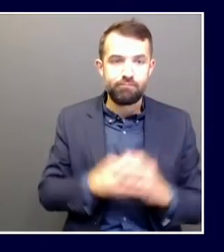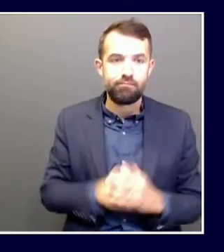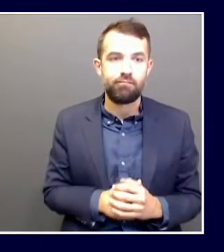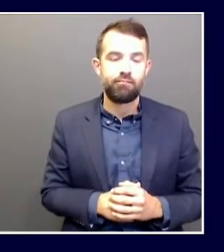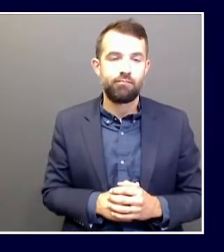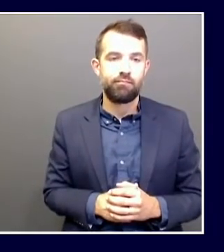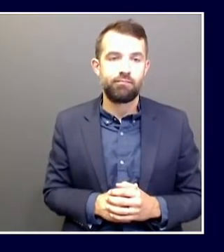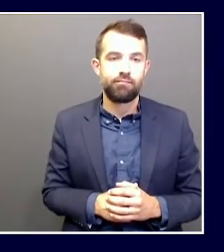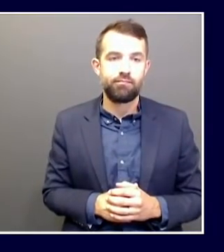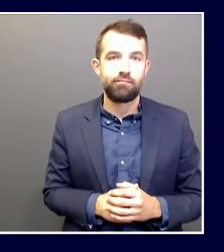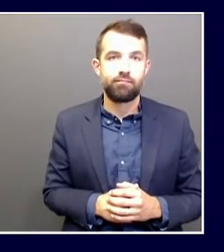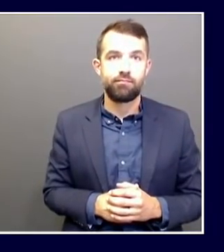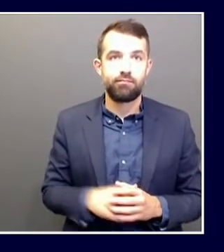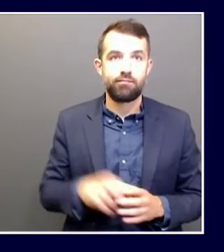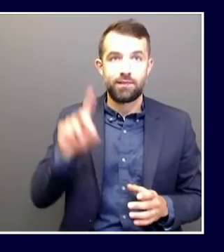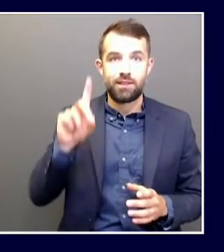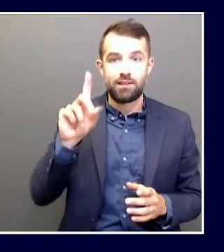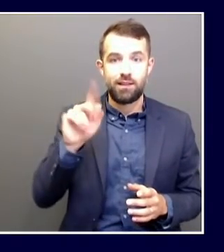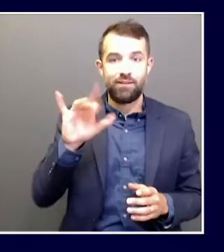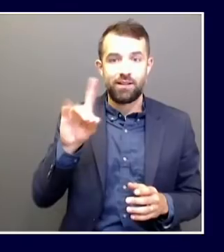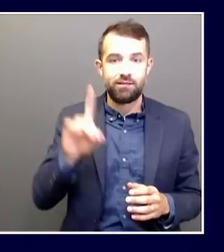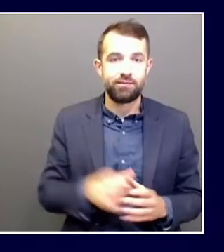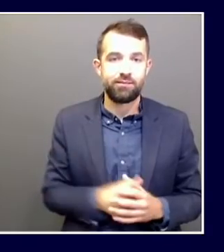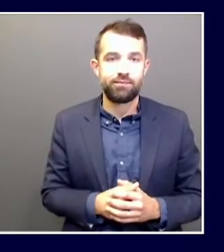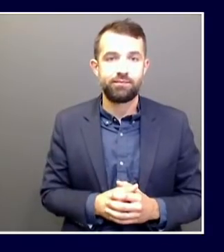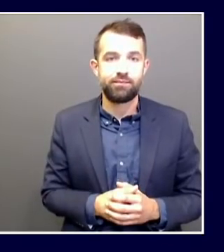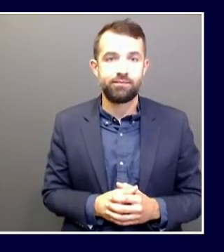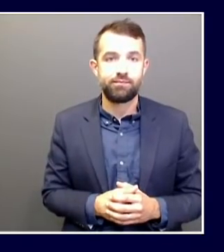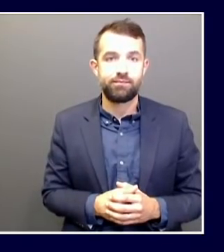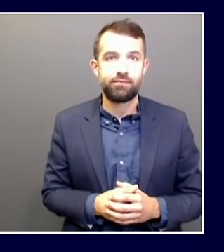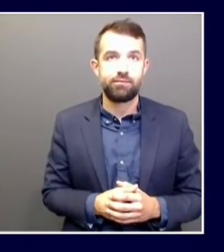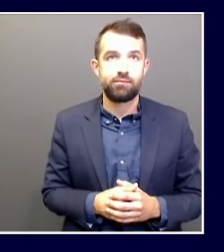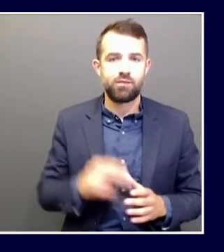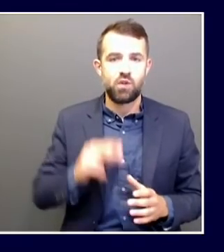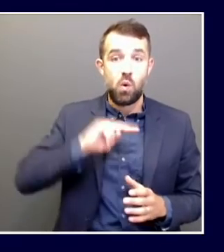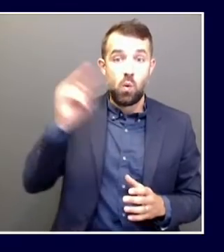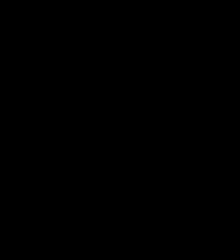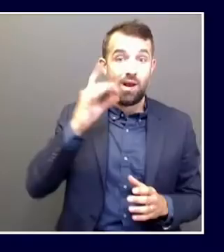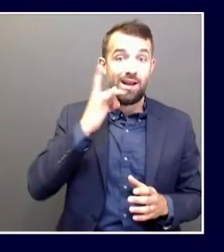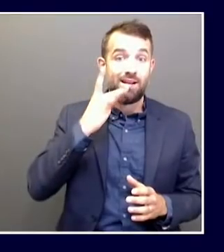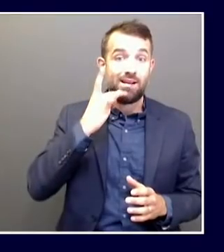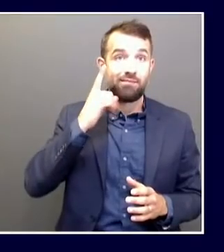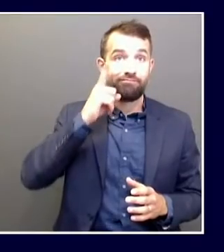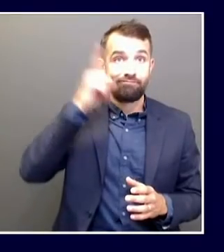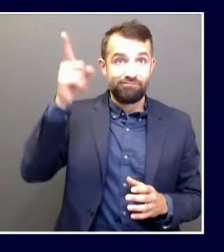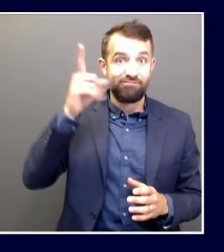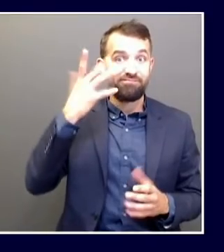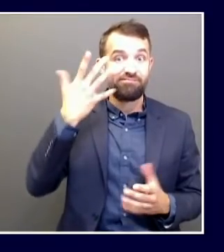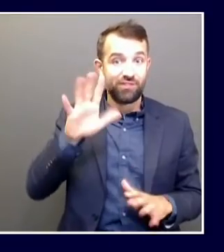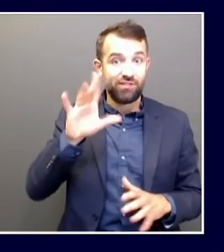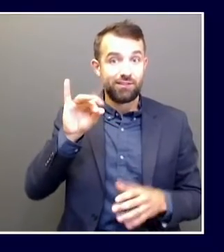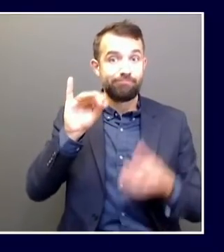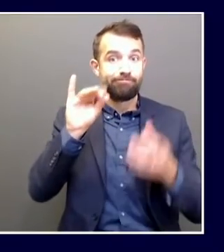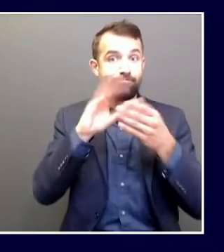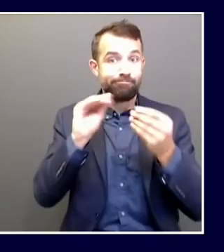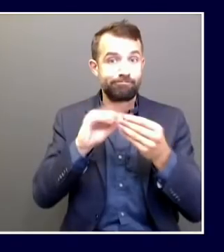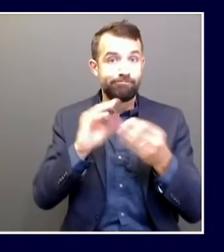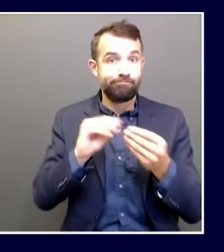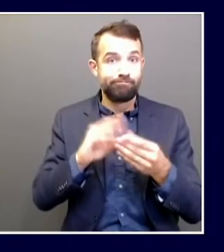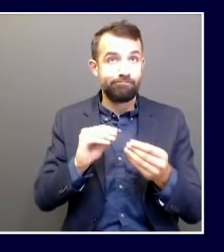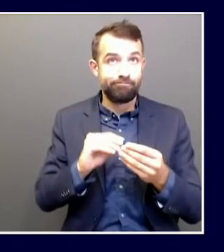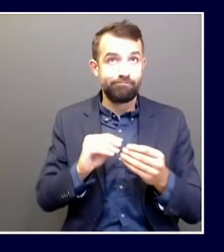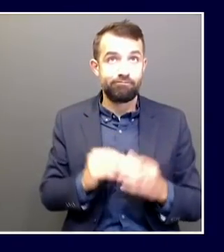Great. Thanks, Dr. Shah. New data released by Northern Light today shows an increasing number of vaccinated people being hospitalized within their system, including